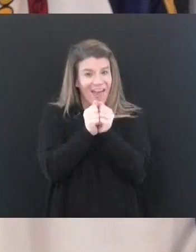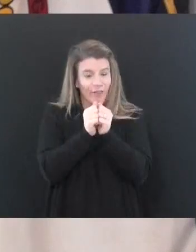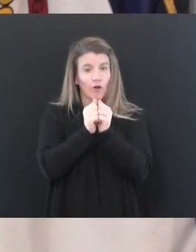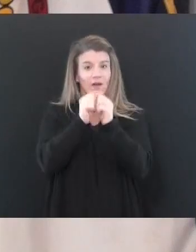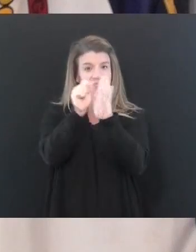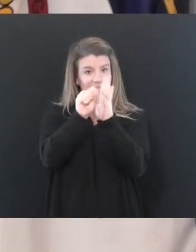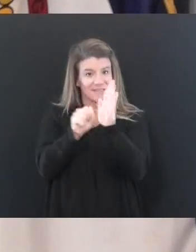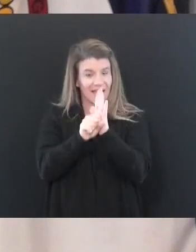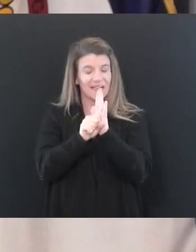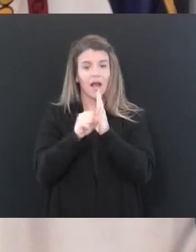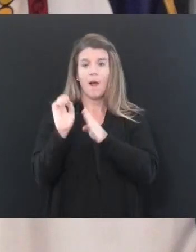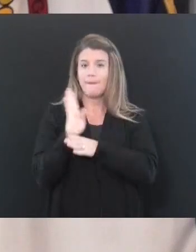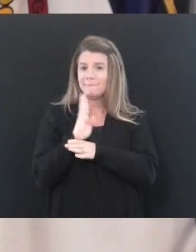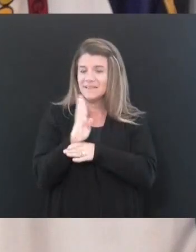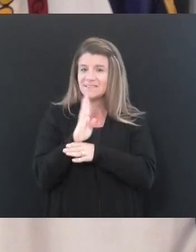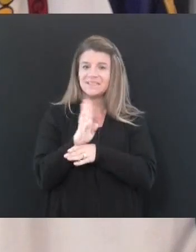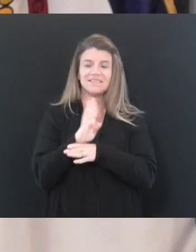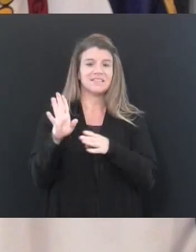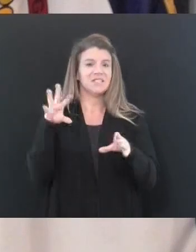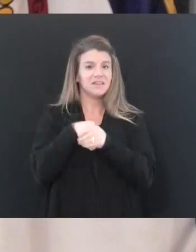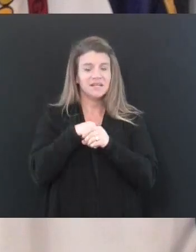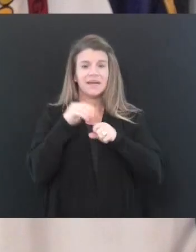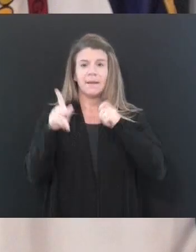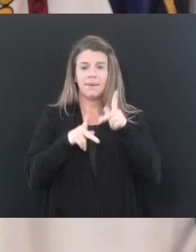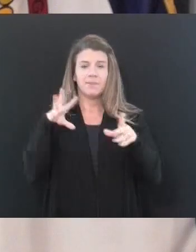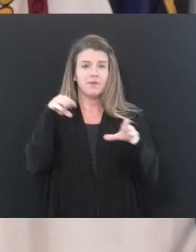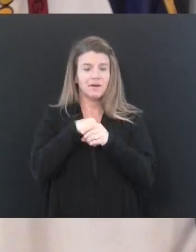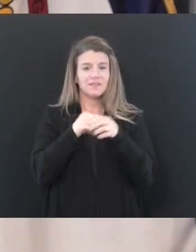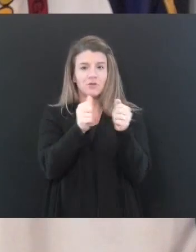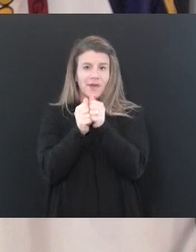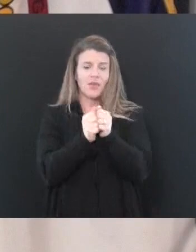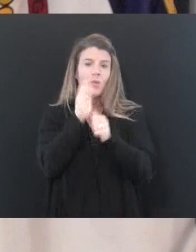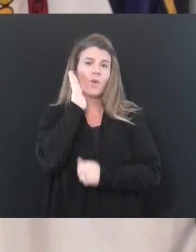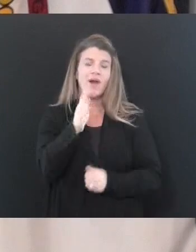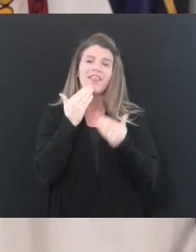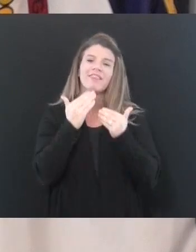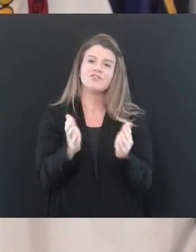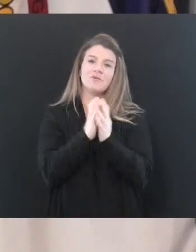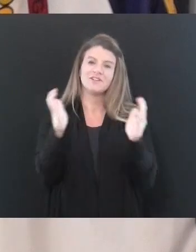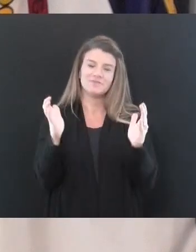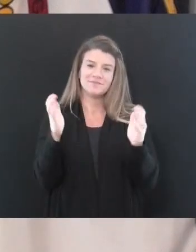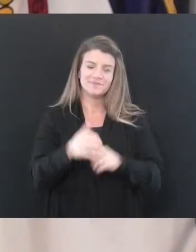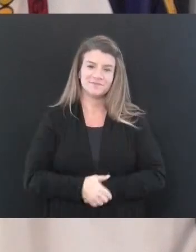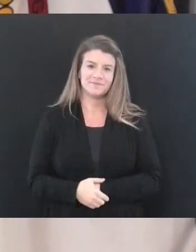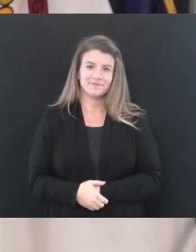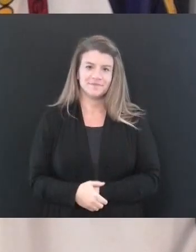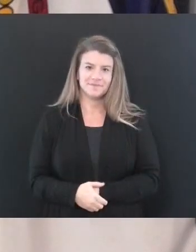get through it as our businesses, and we're going to get through it as our people too. So anyway, thank you so much.